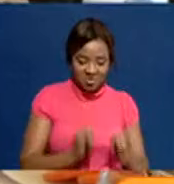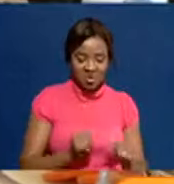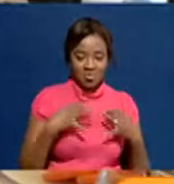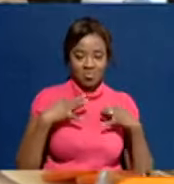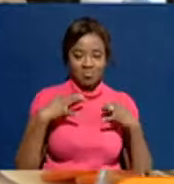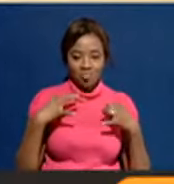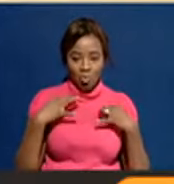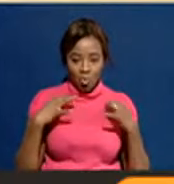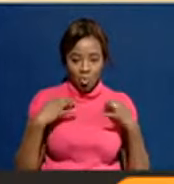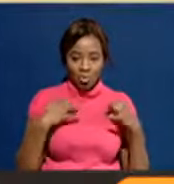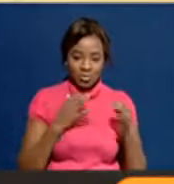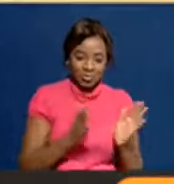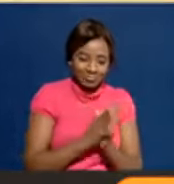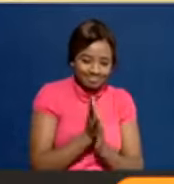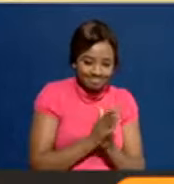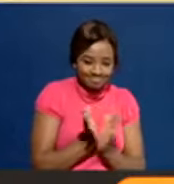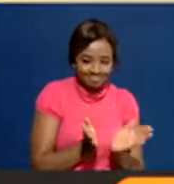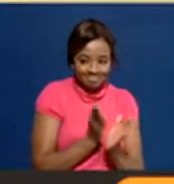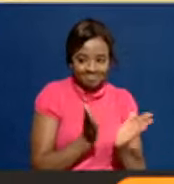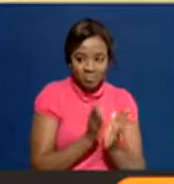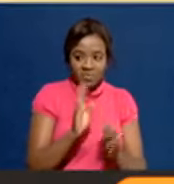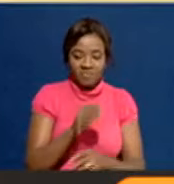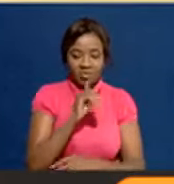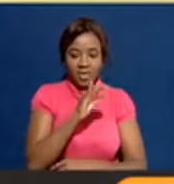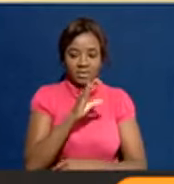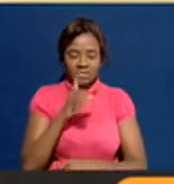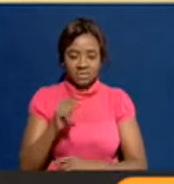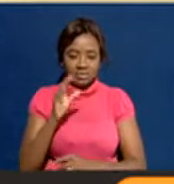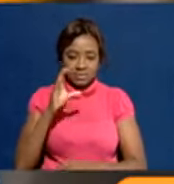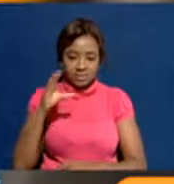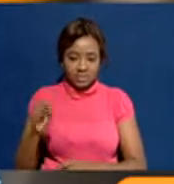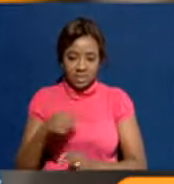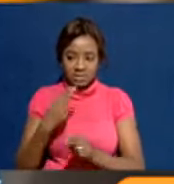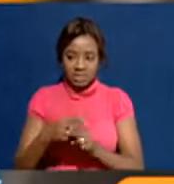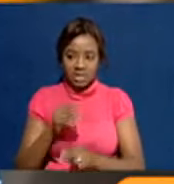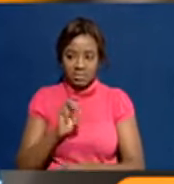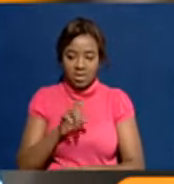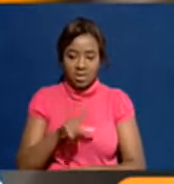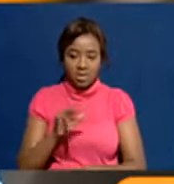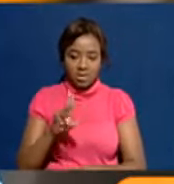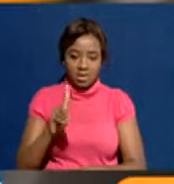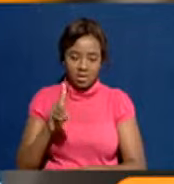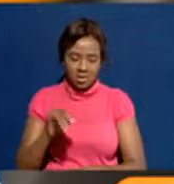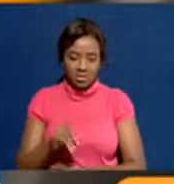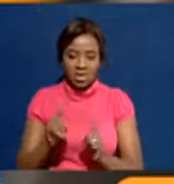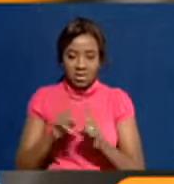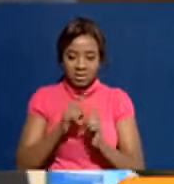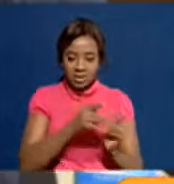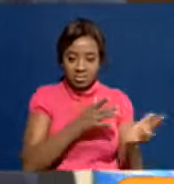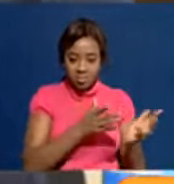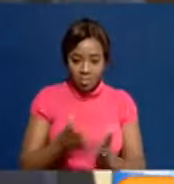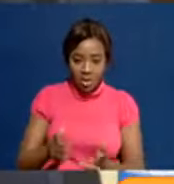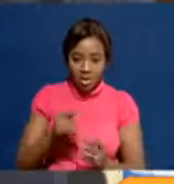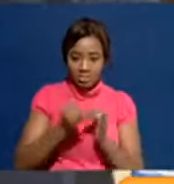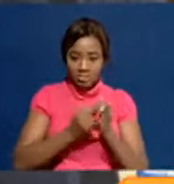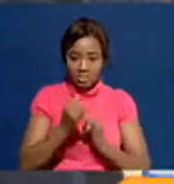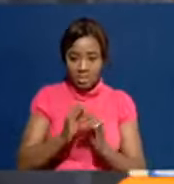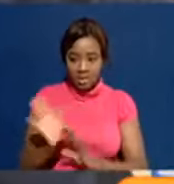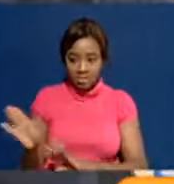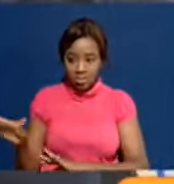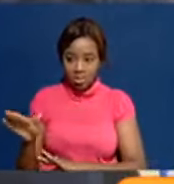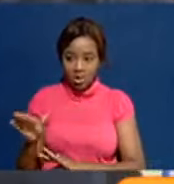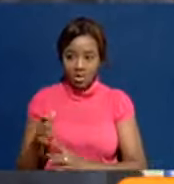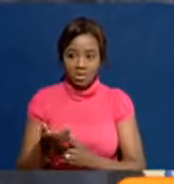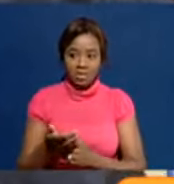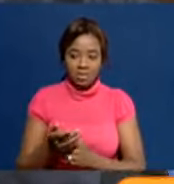a motivation gesture from ICT Cabinet Secretary Eliud Owalo. Owalo hosted AFC Leopards on Saturday morning